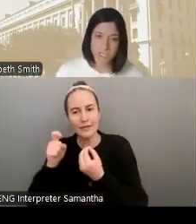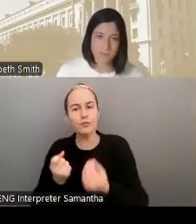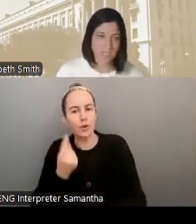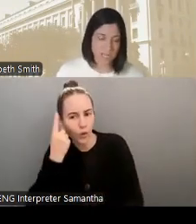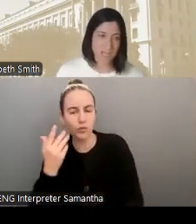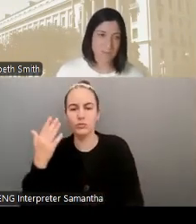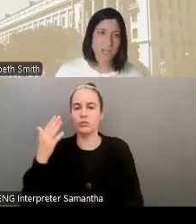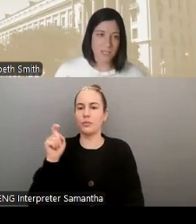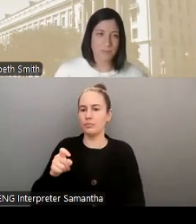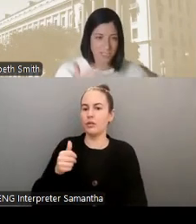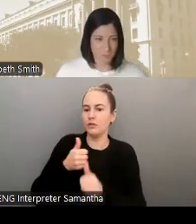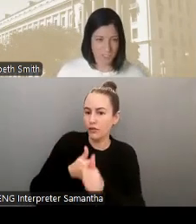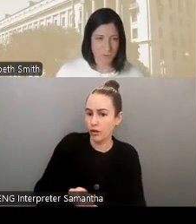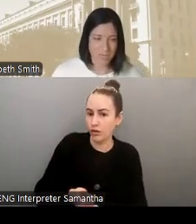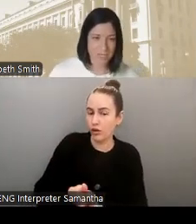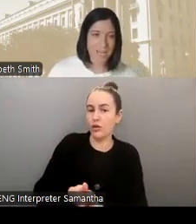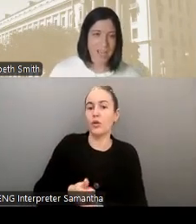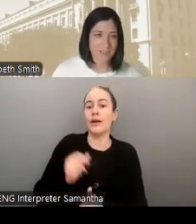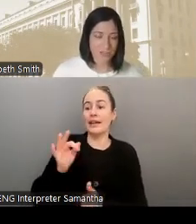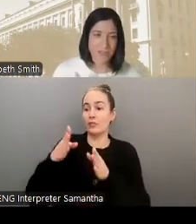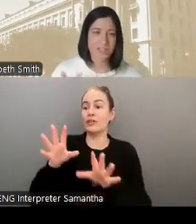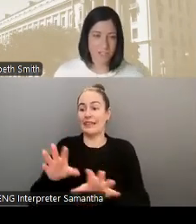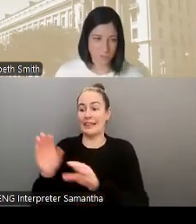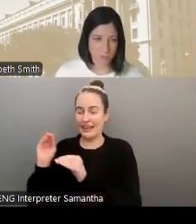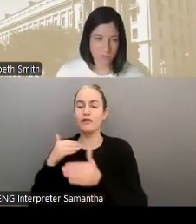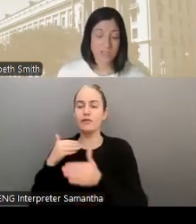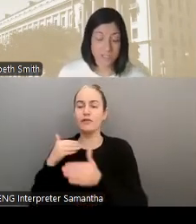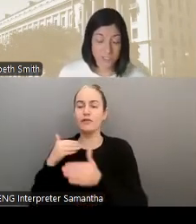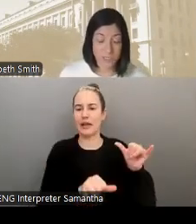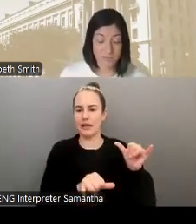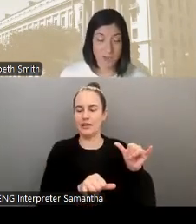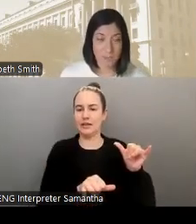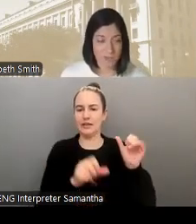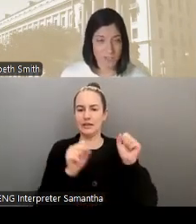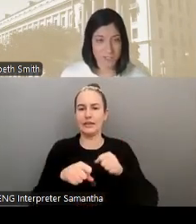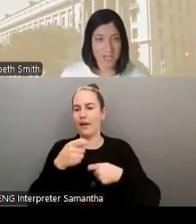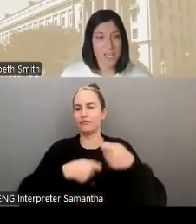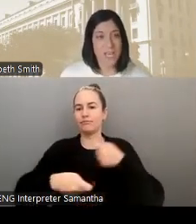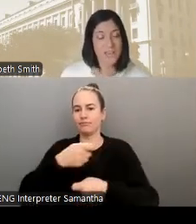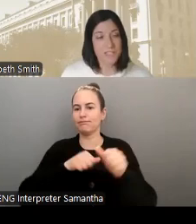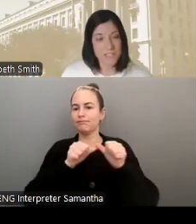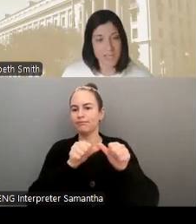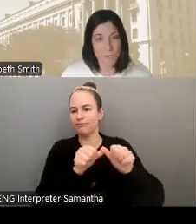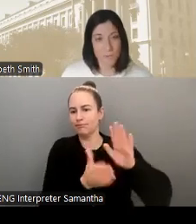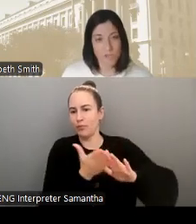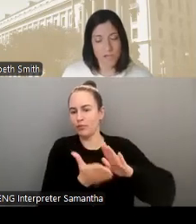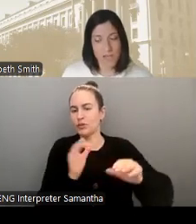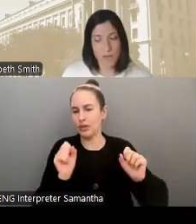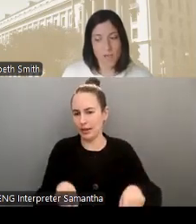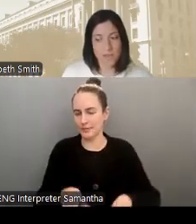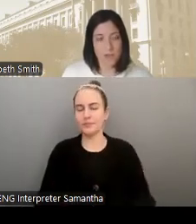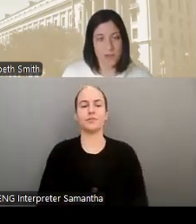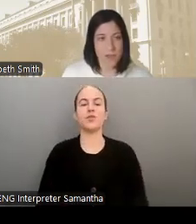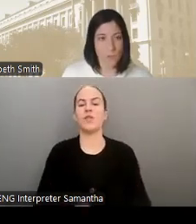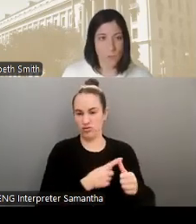leave at any time, the process will still remain, and there can be a continuity of operations. And then second, we look